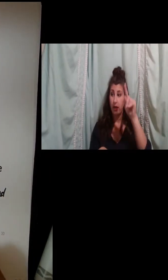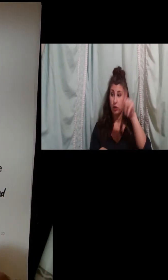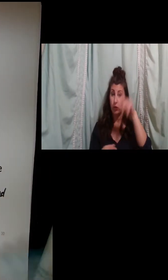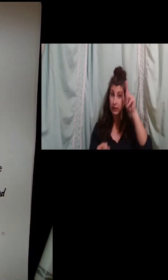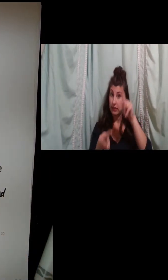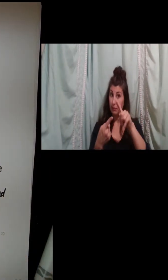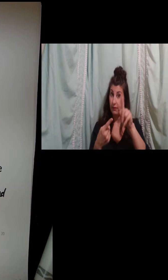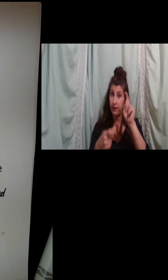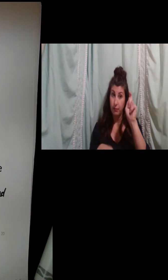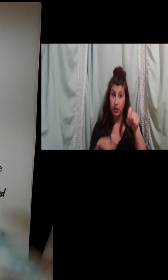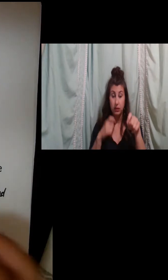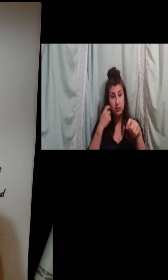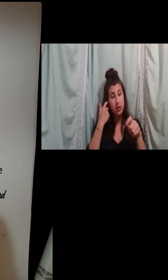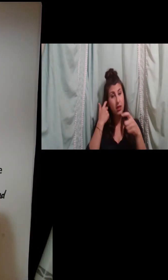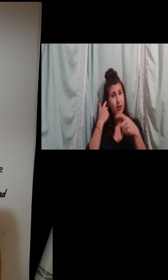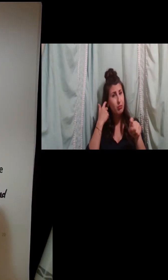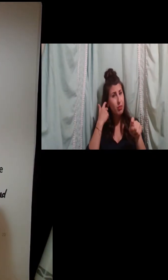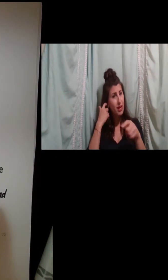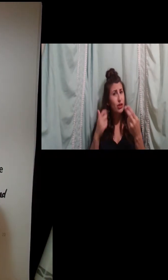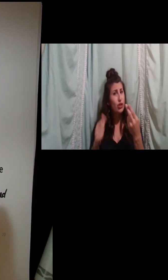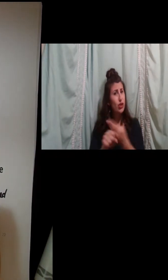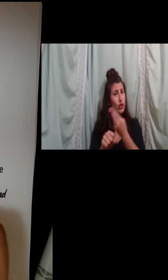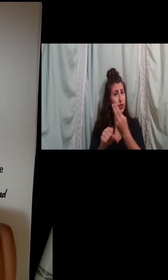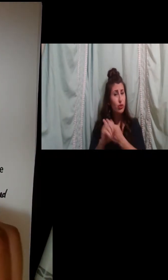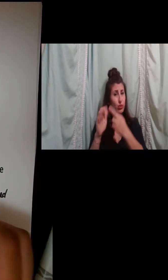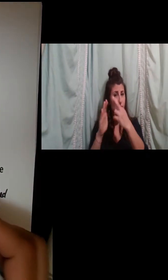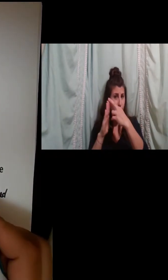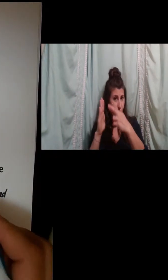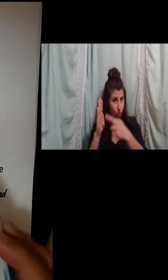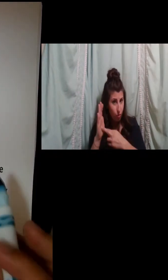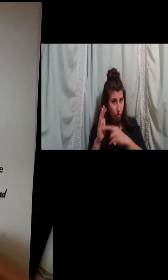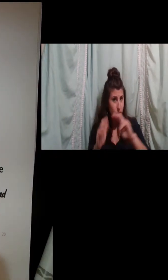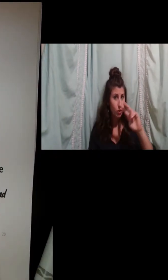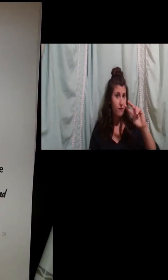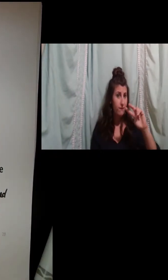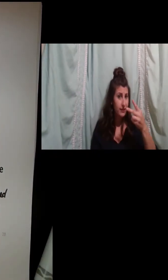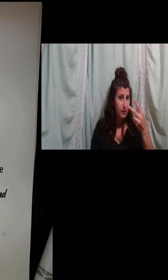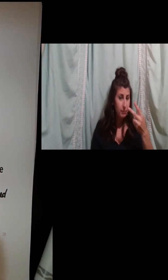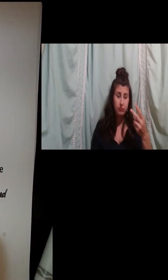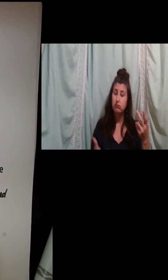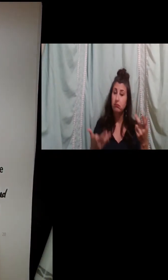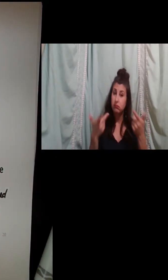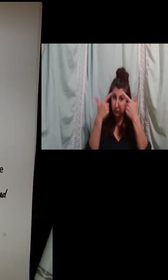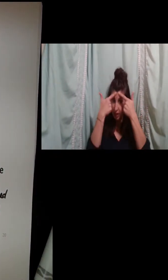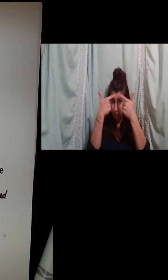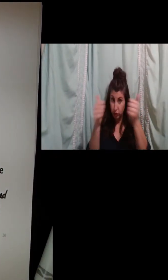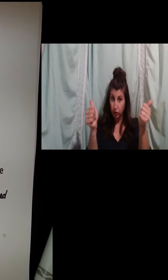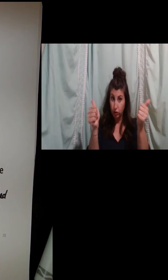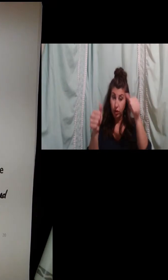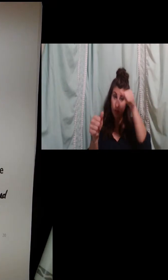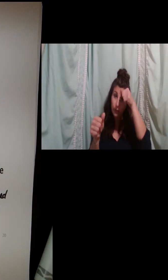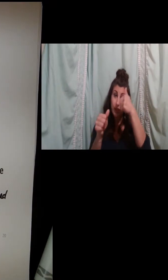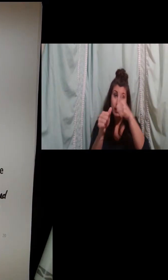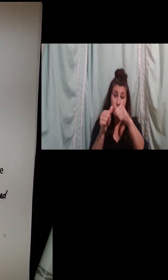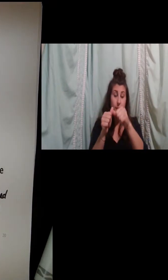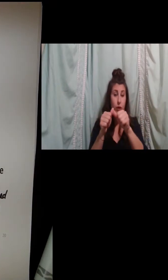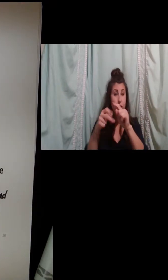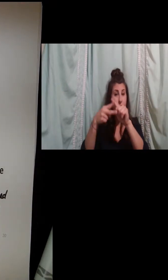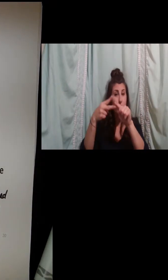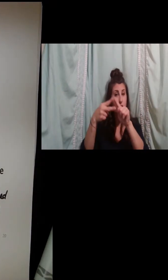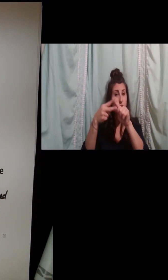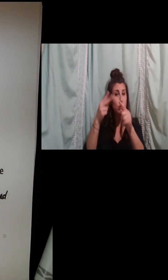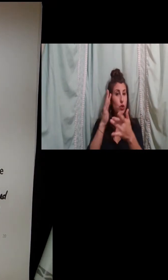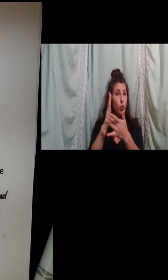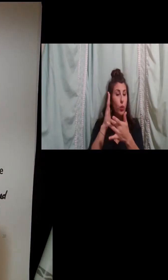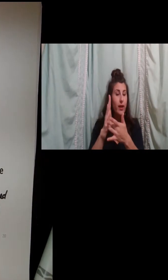and you need to simplify it. But use rules or flip first. Up to you. Remember, you have 2 options. There's 2 ways